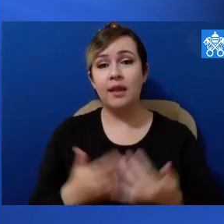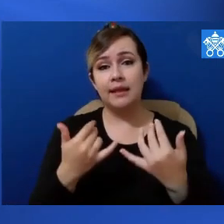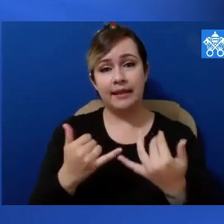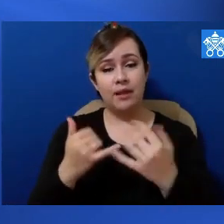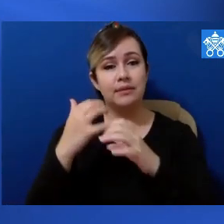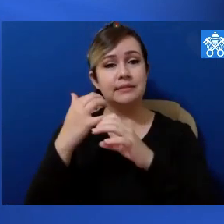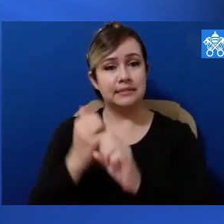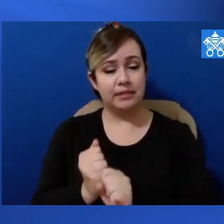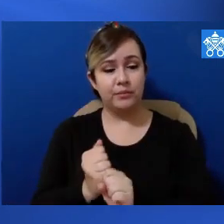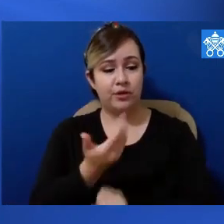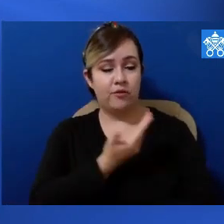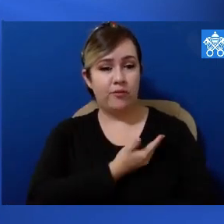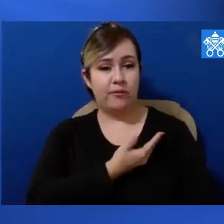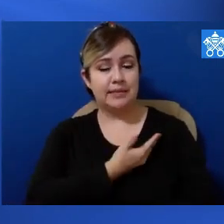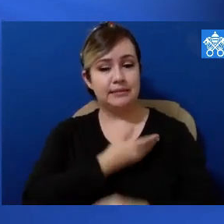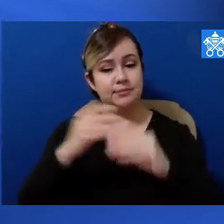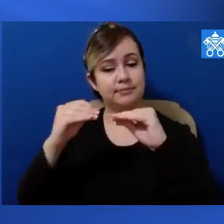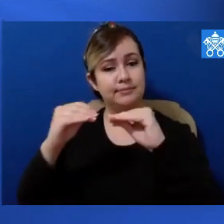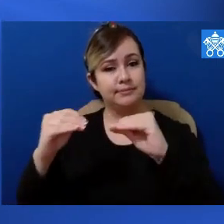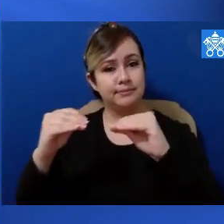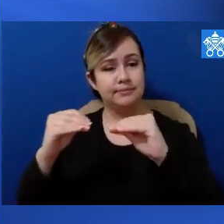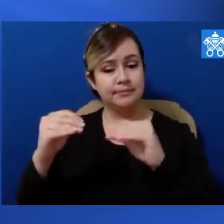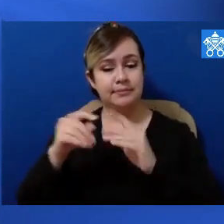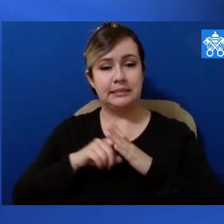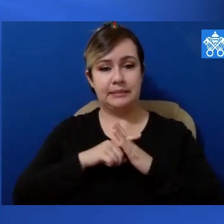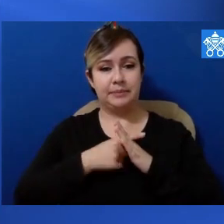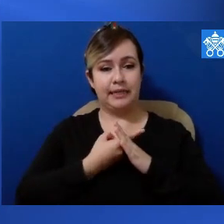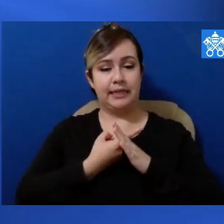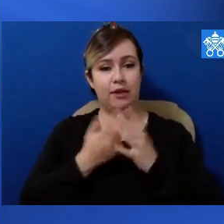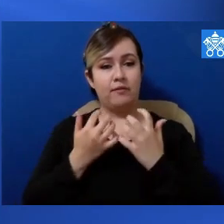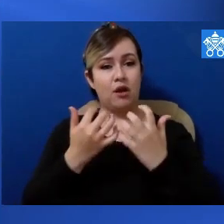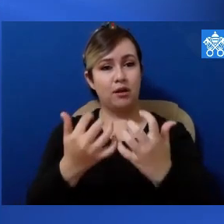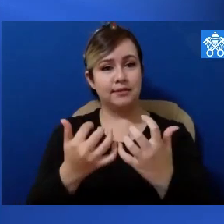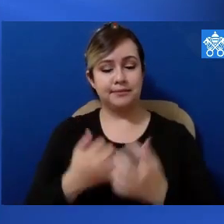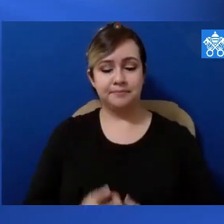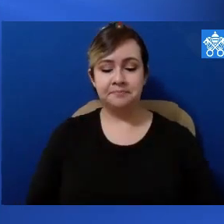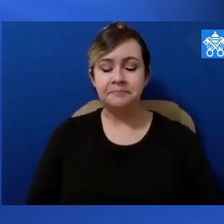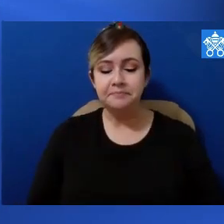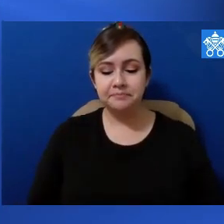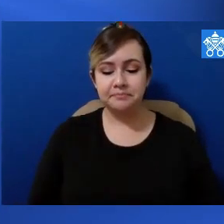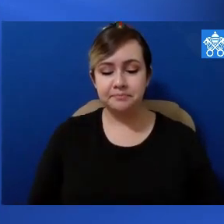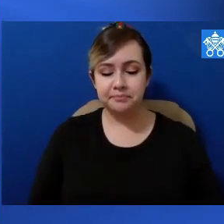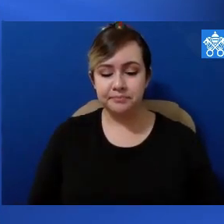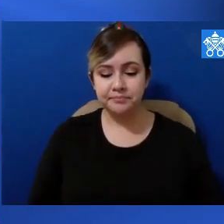The following is a summary of the Holy Father's catechesis at the beginning of the audience.